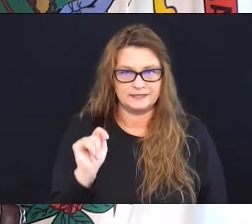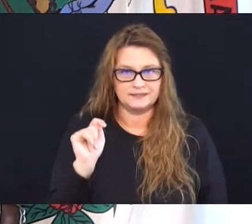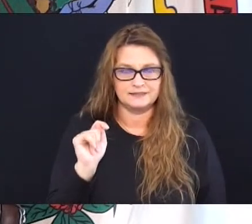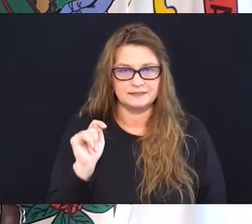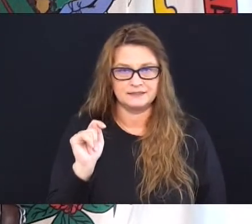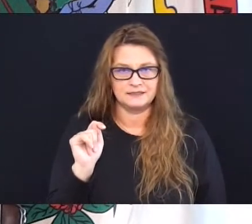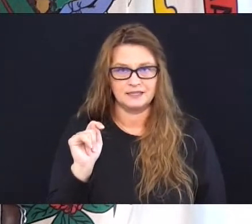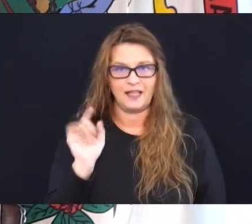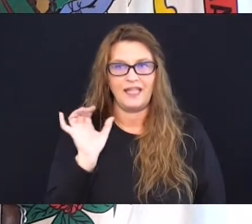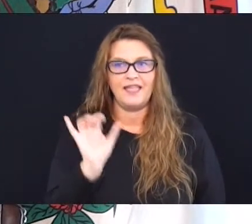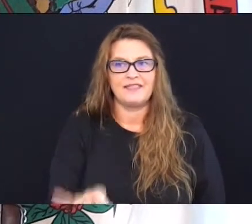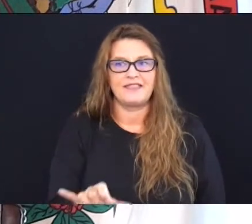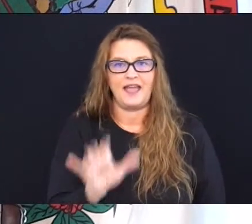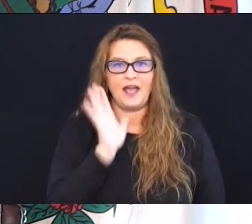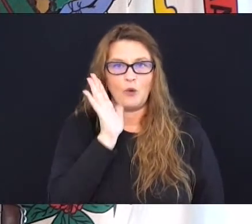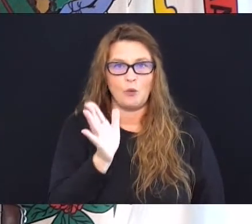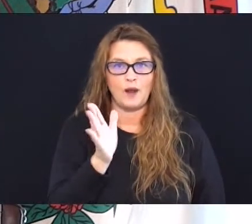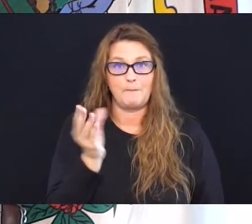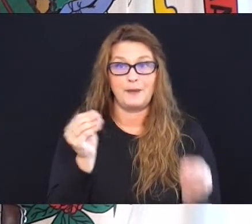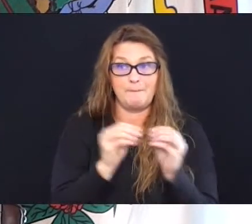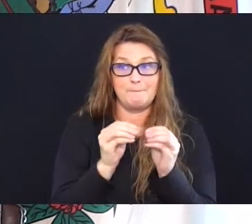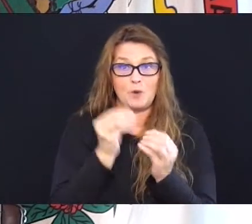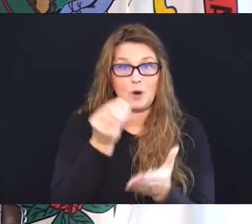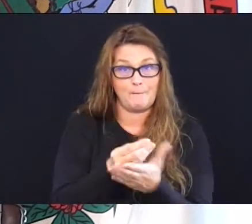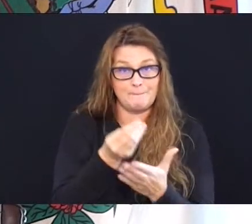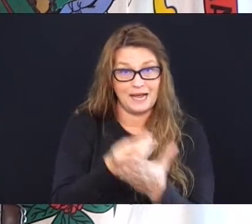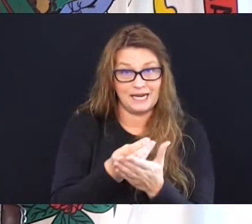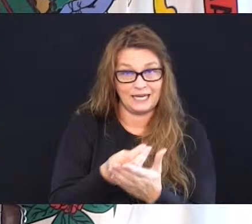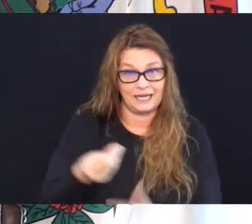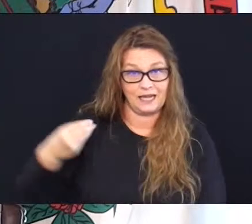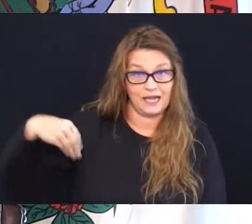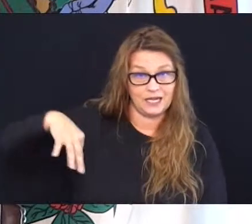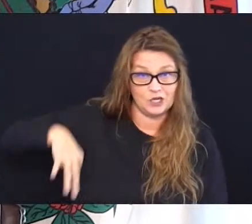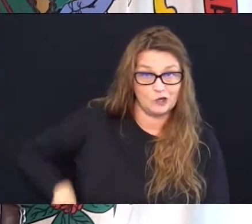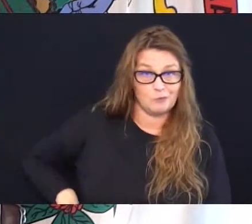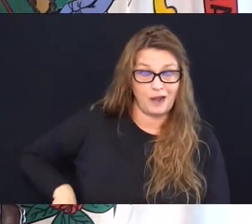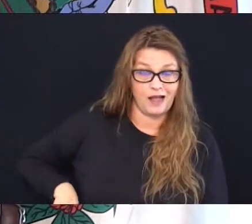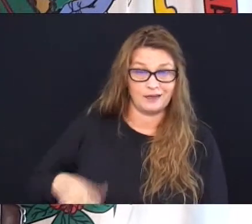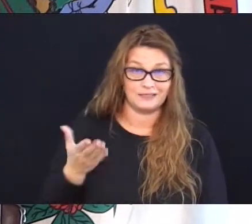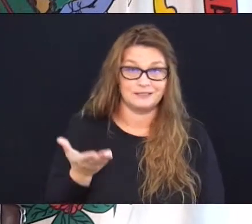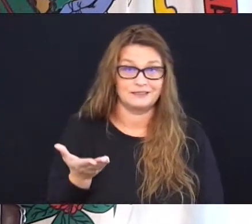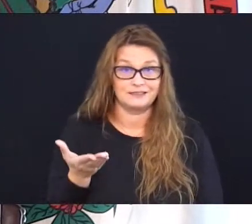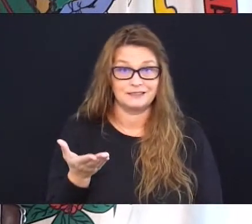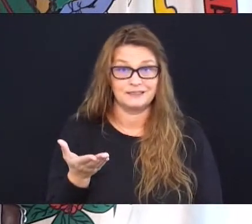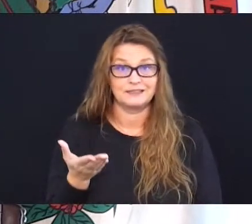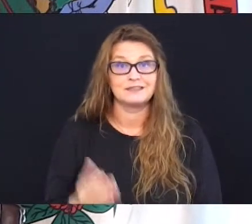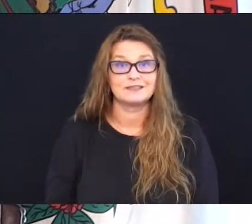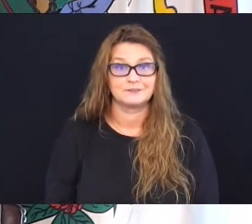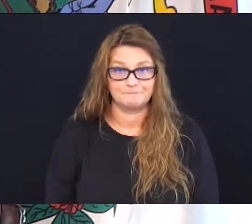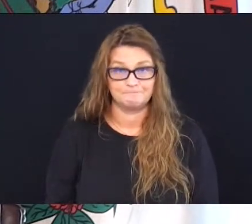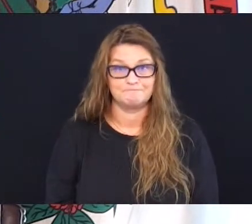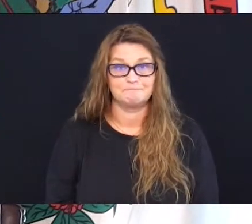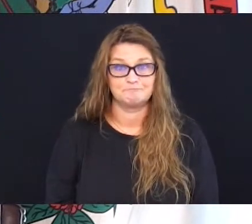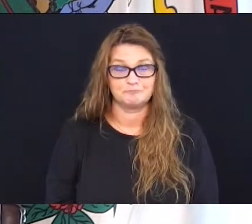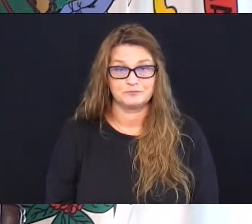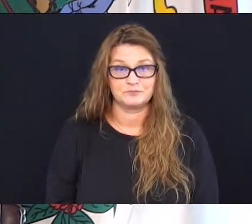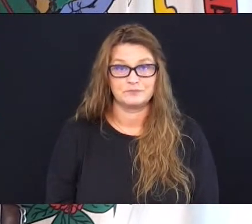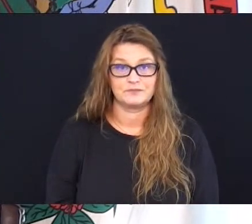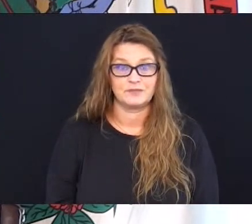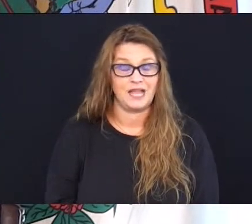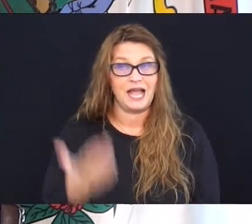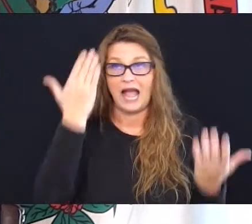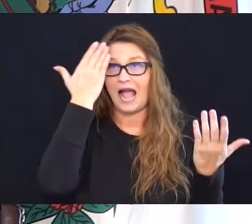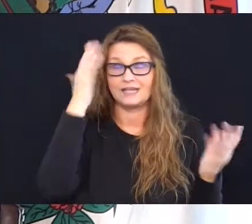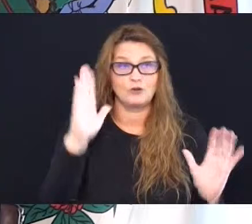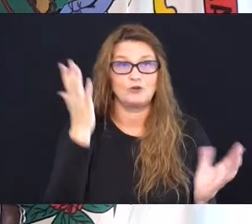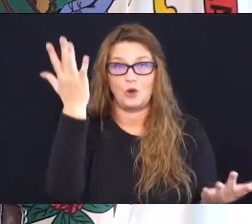will absolutely put net dollars in every single person's pocket. I don't know